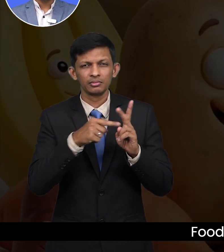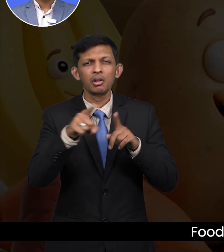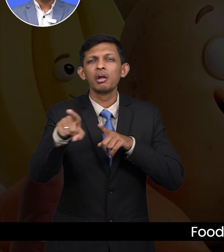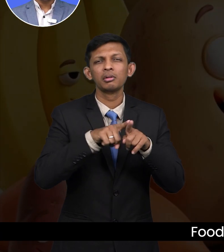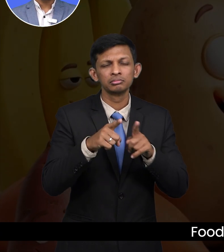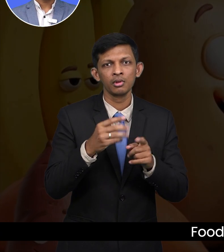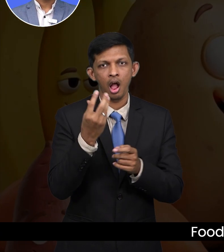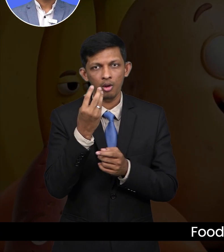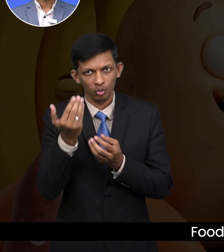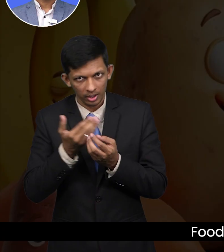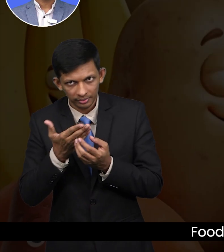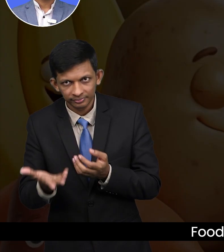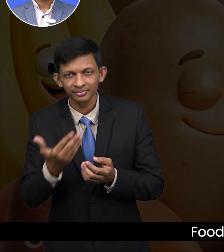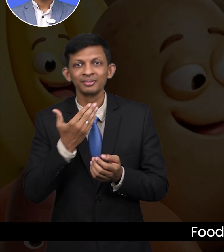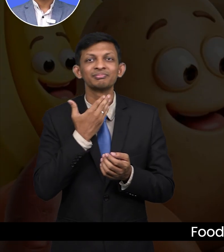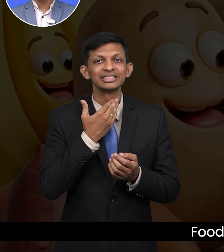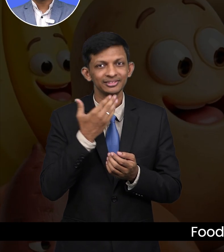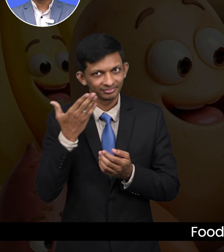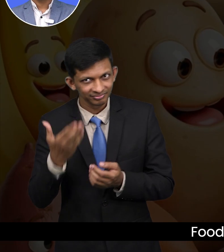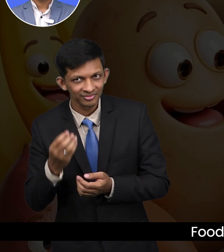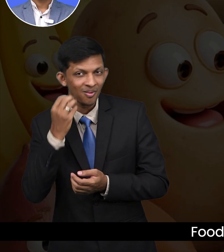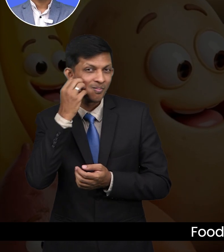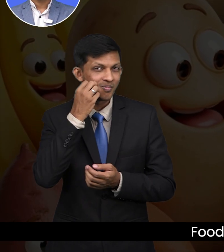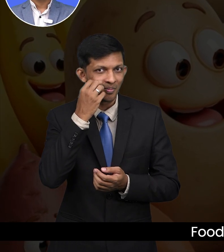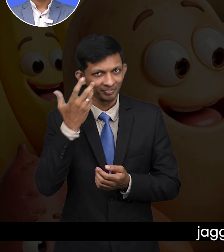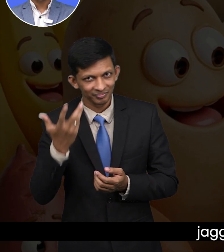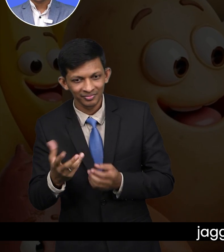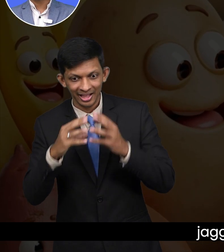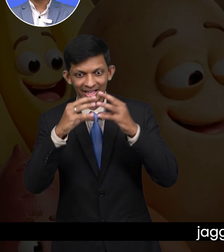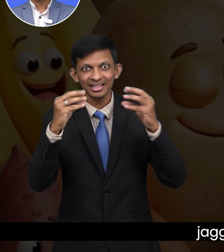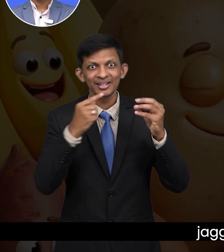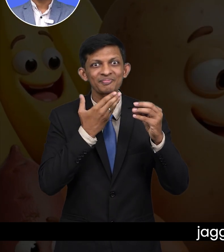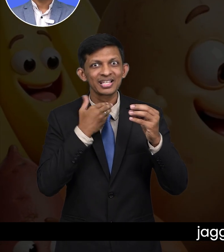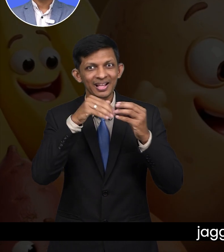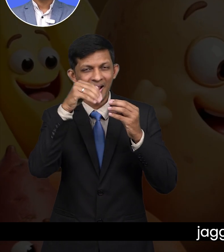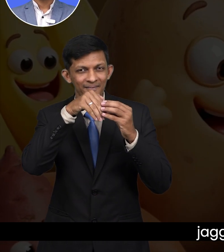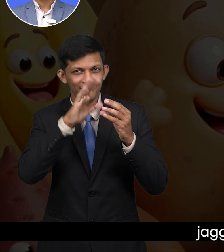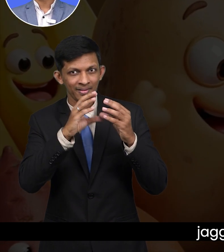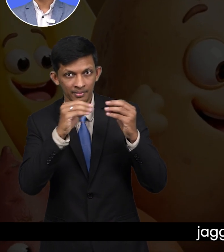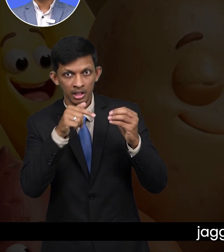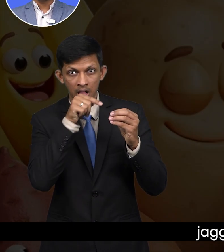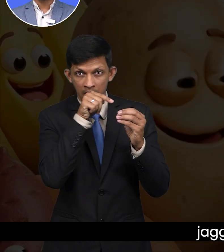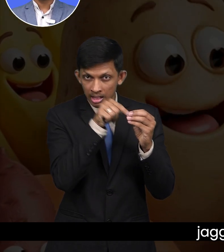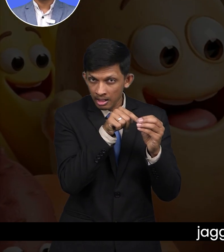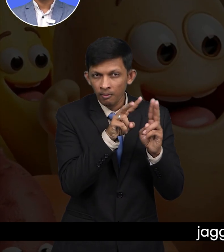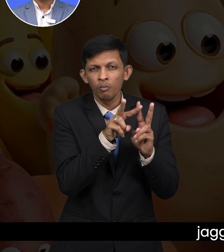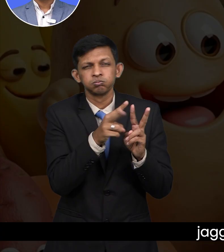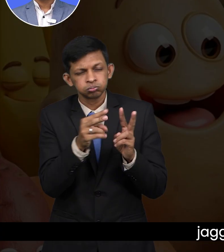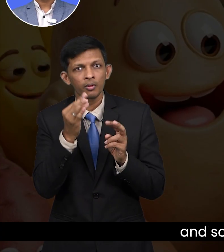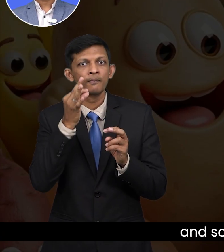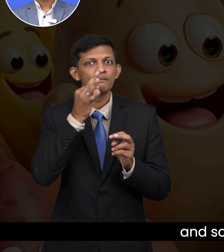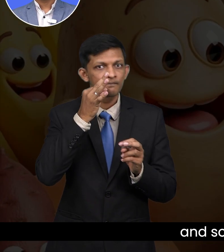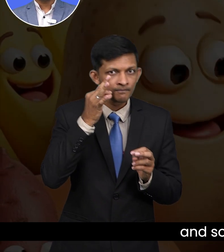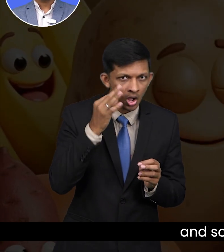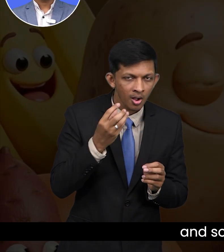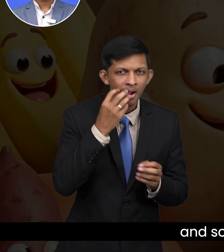Foods like potato, sugar, jaggery, sweet potato,